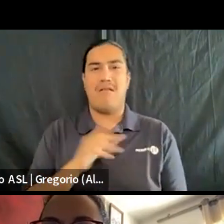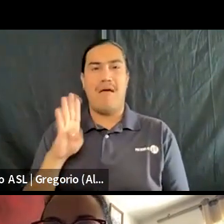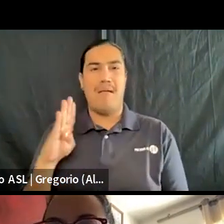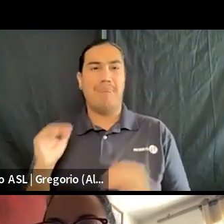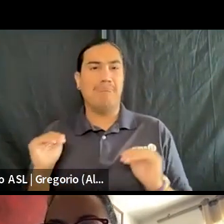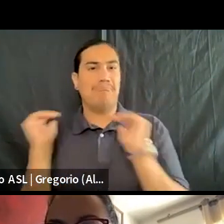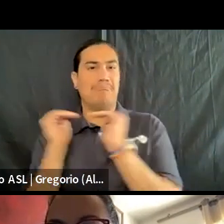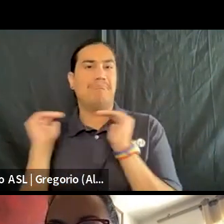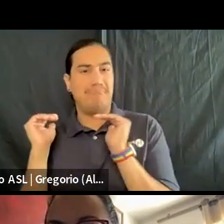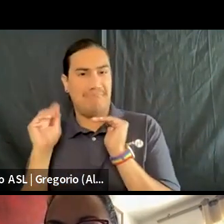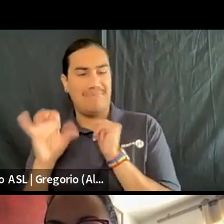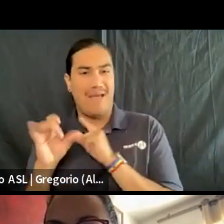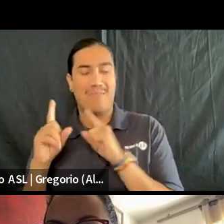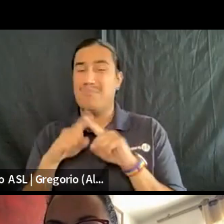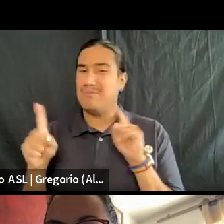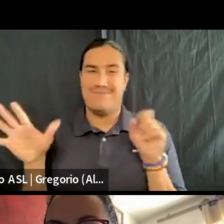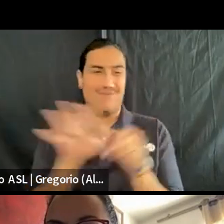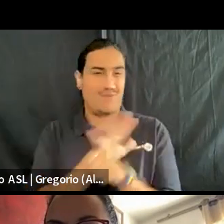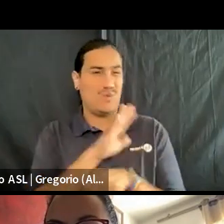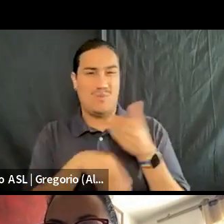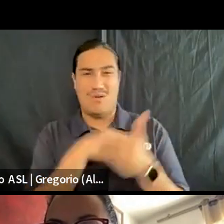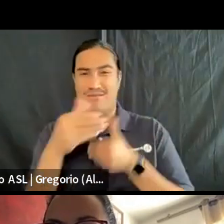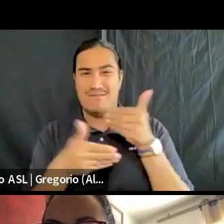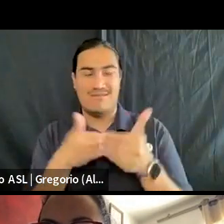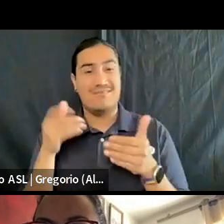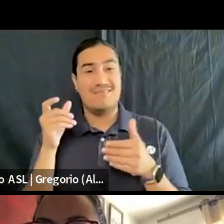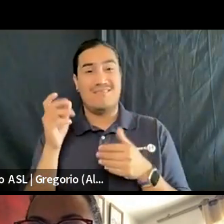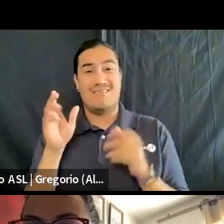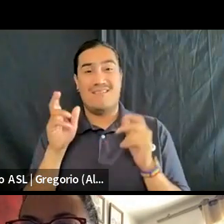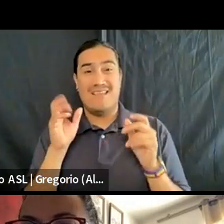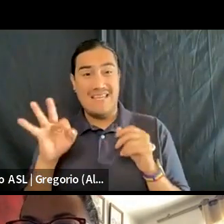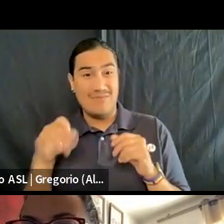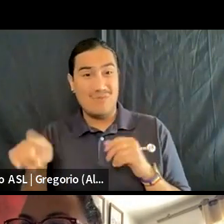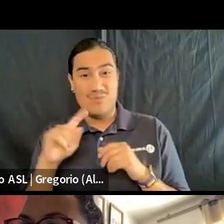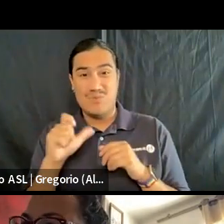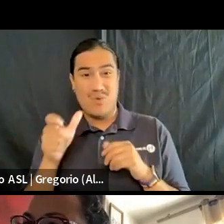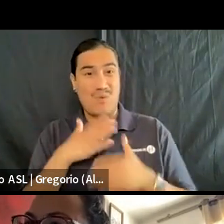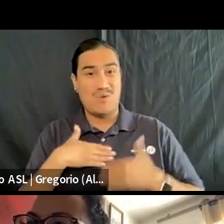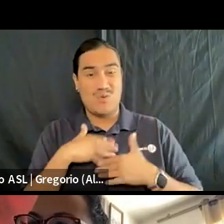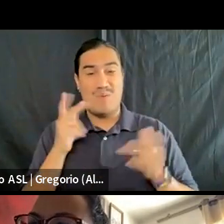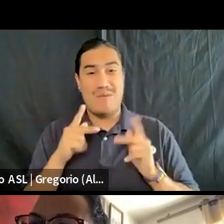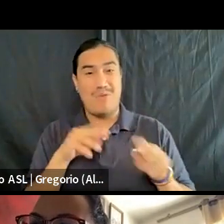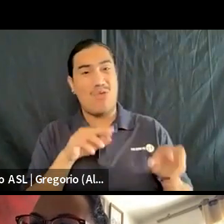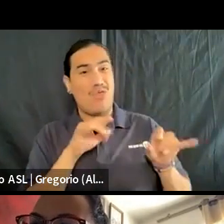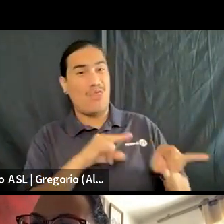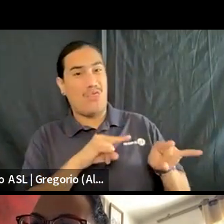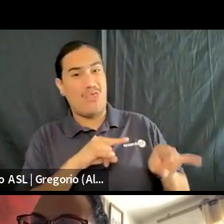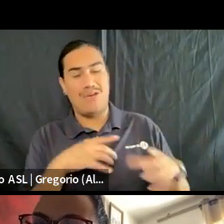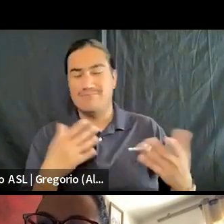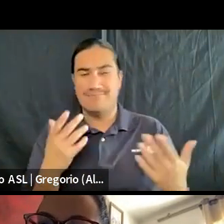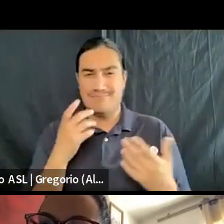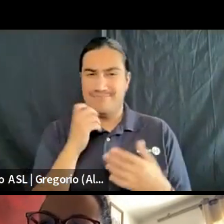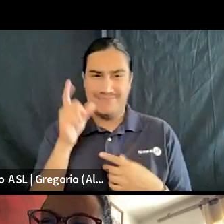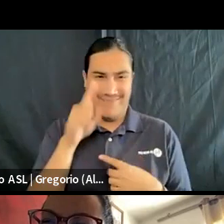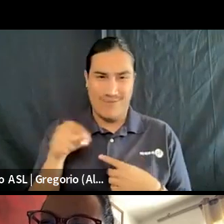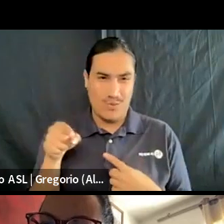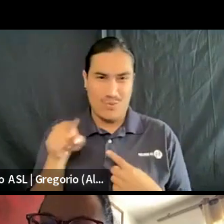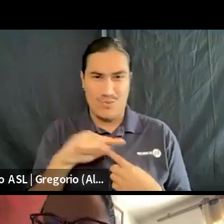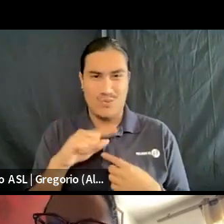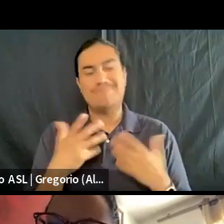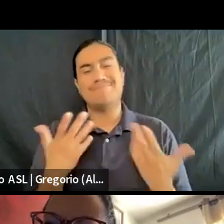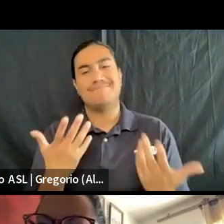that's a whole process, though. That was if people don't like being laughed at, then, you know, he wasn't for you.